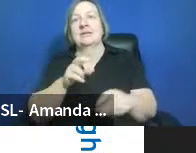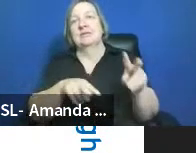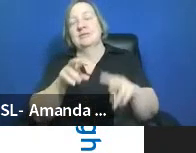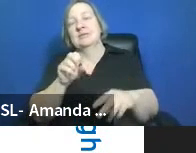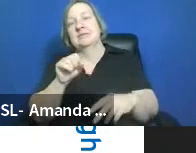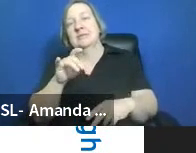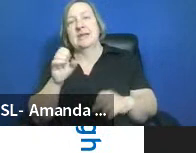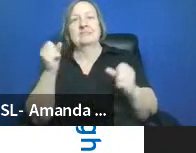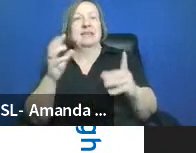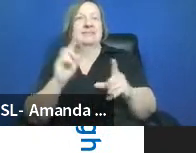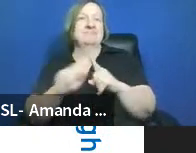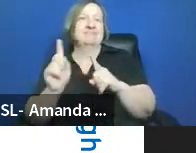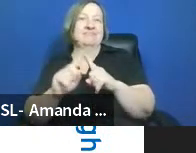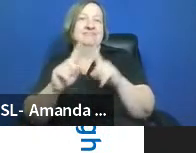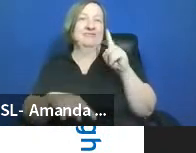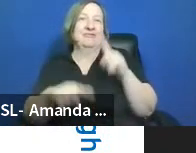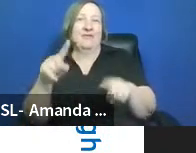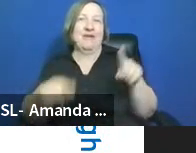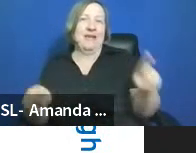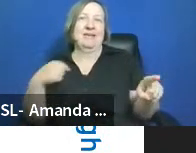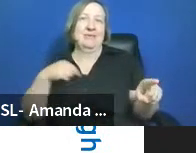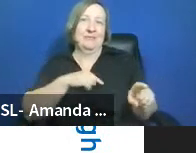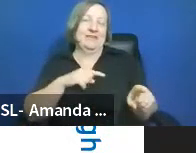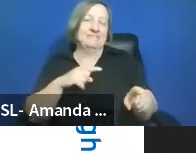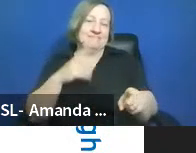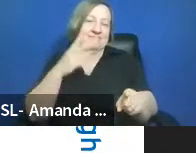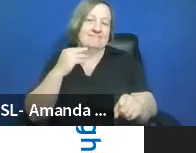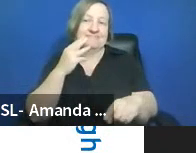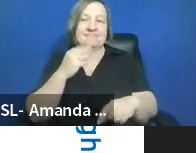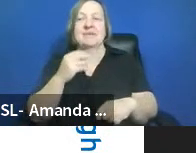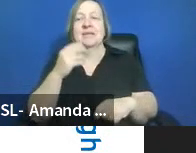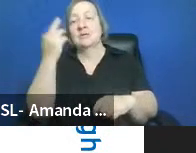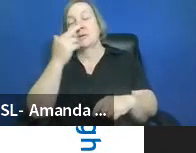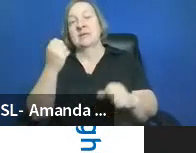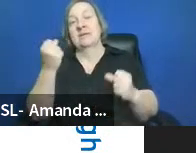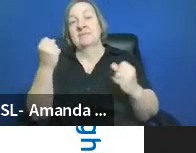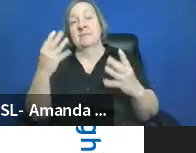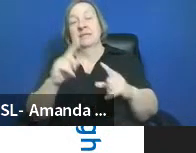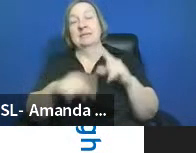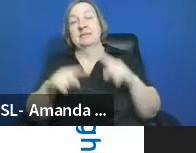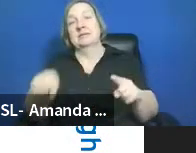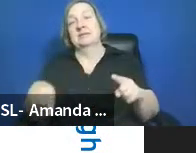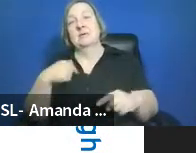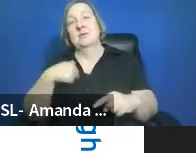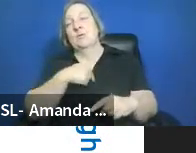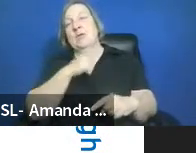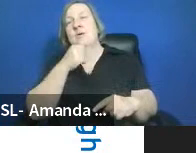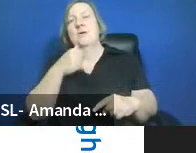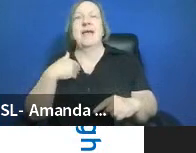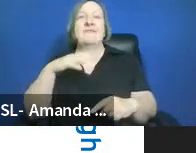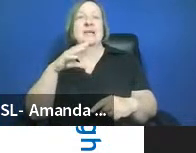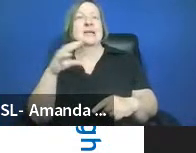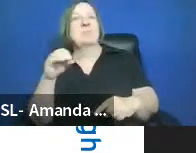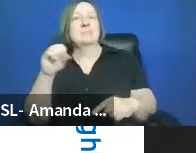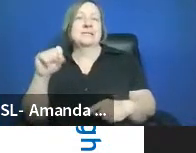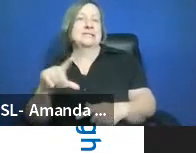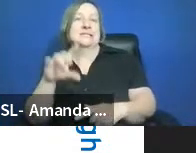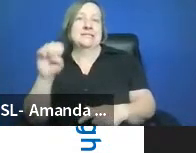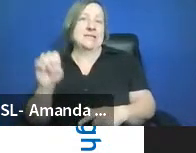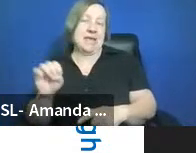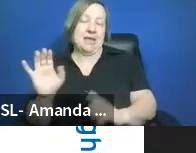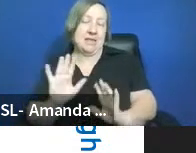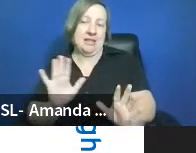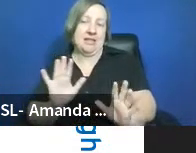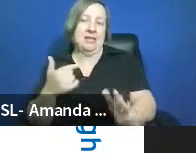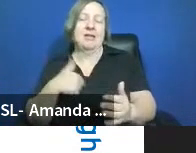there's quite a variety to our portfolio. And the reason there's a variety is that we don't have a company style. And what we try and do